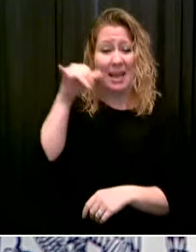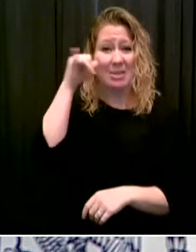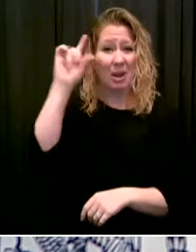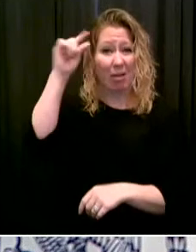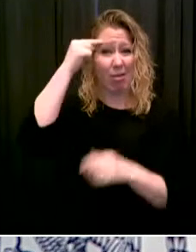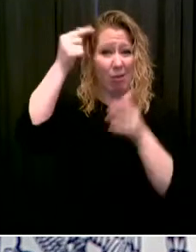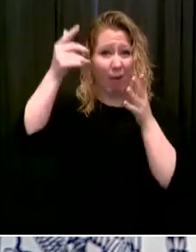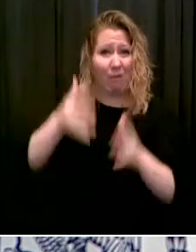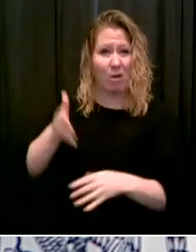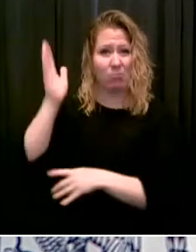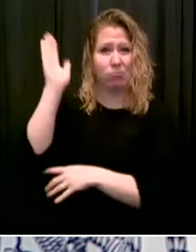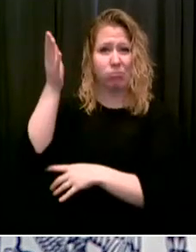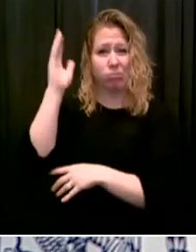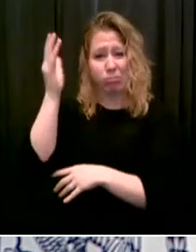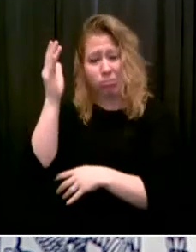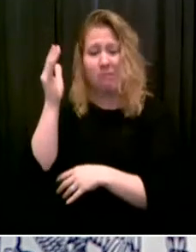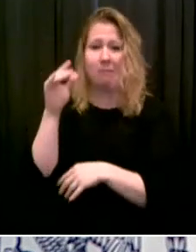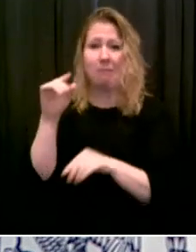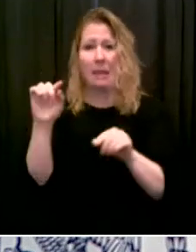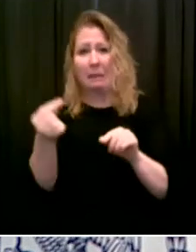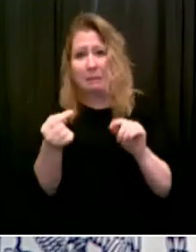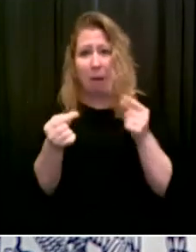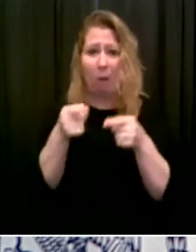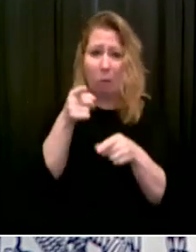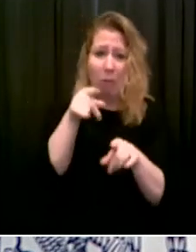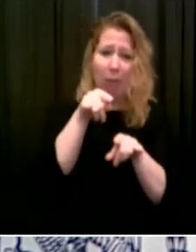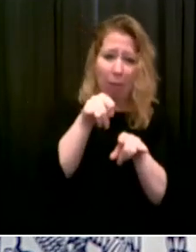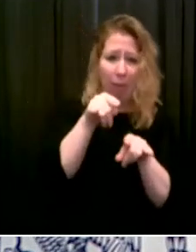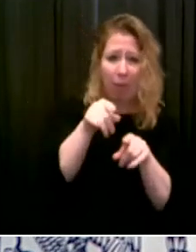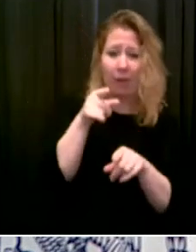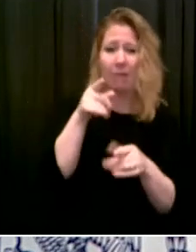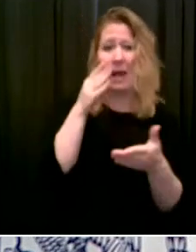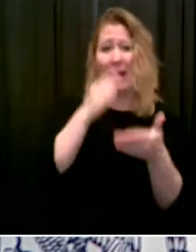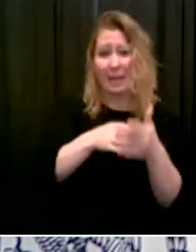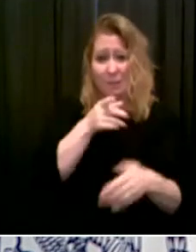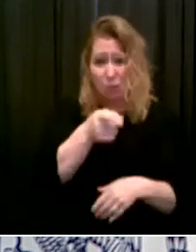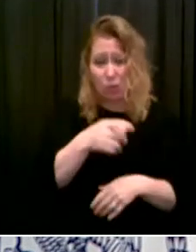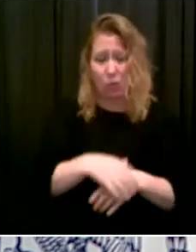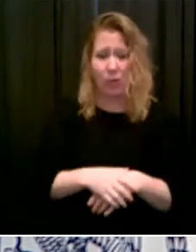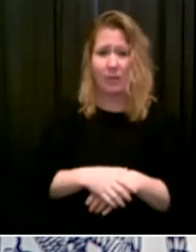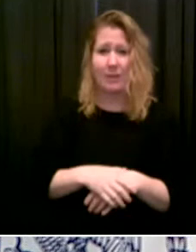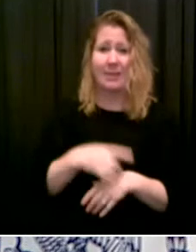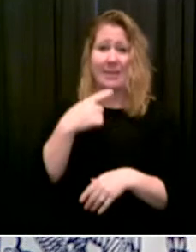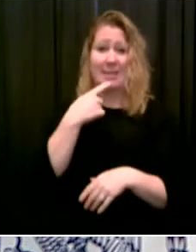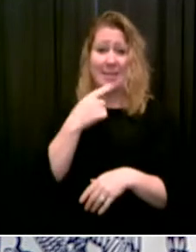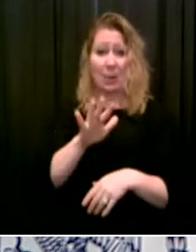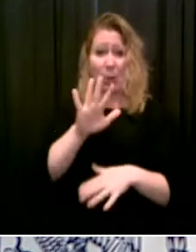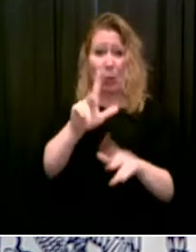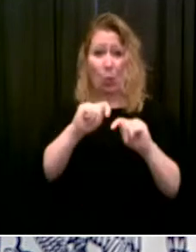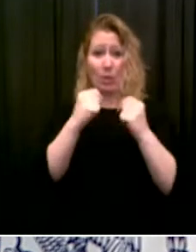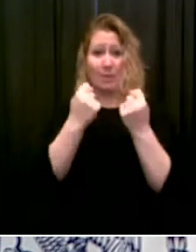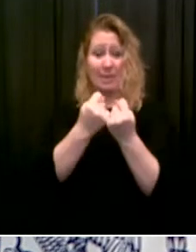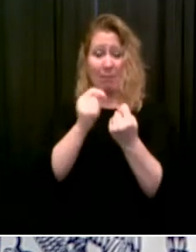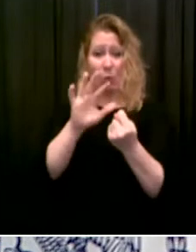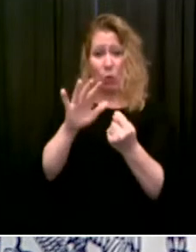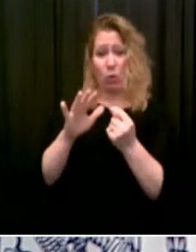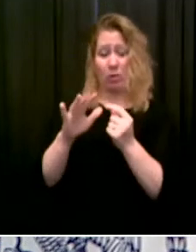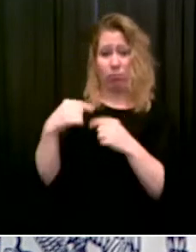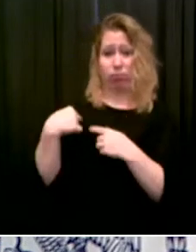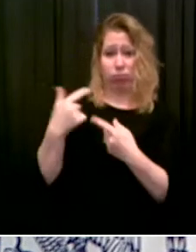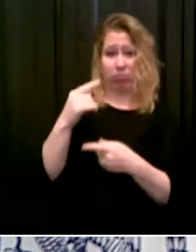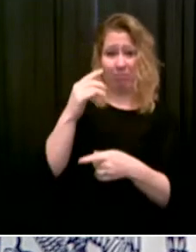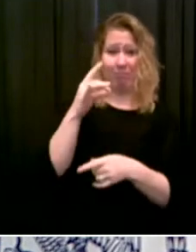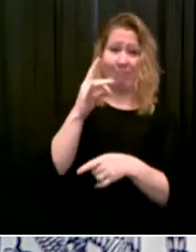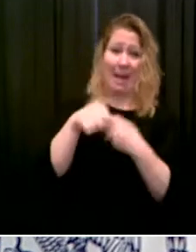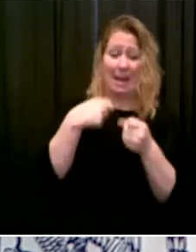that. He said your administration was hyper-political and incompetent, making him look forward to your successor. Any response to